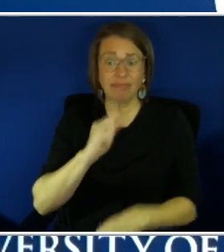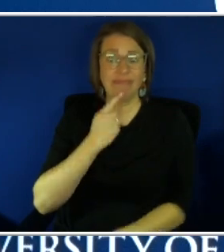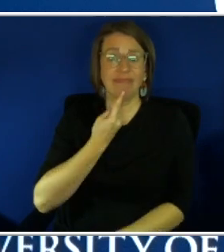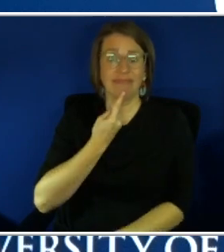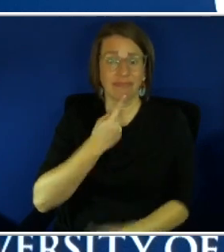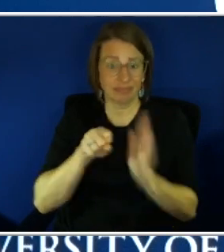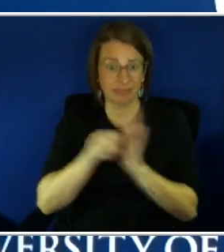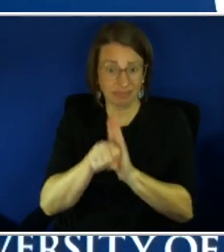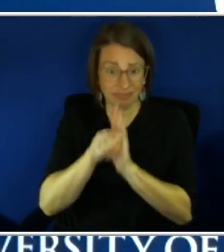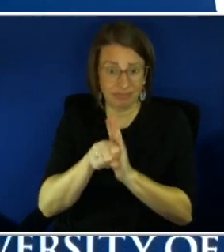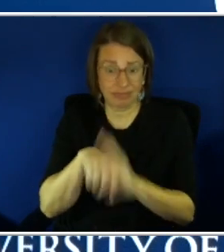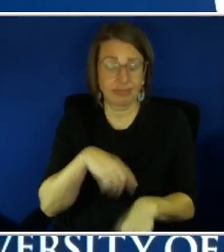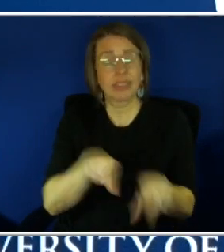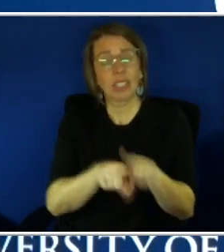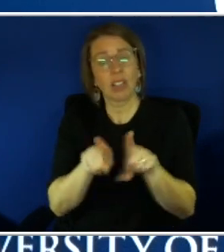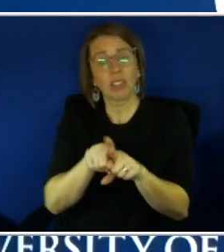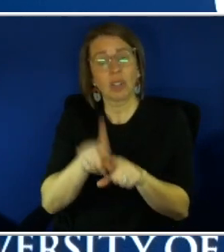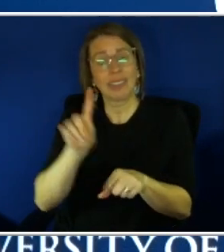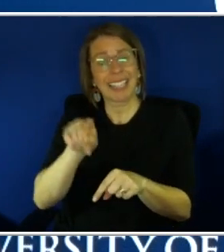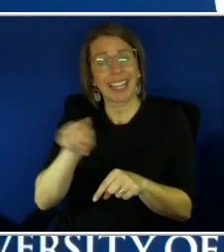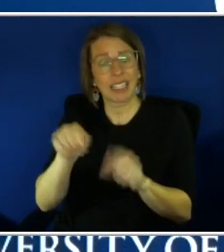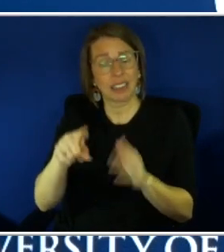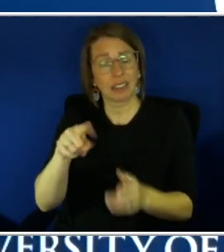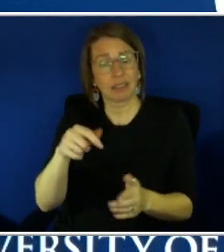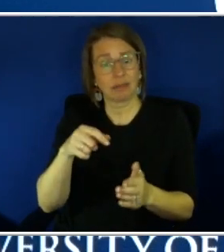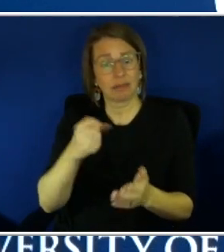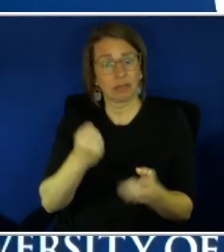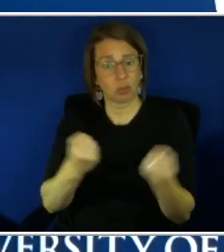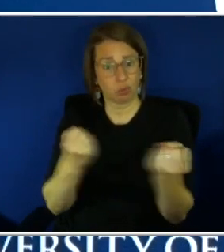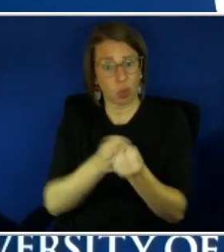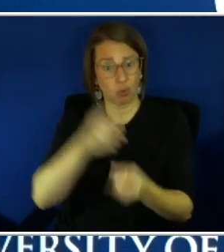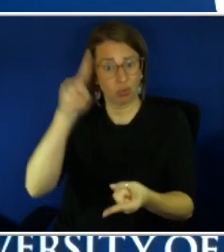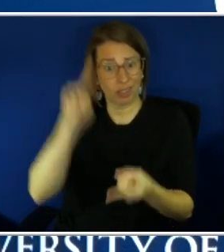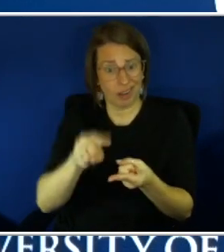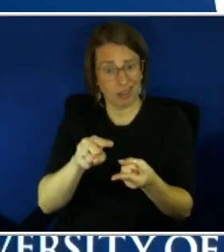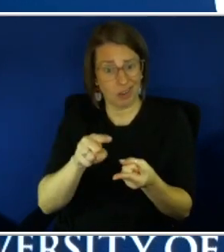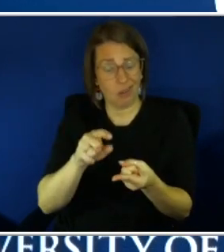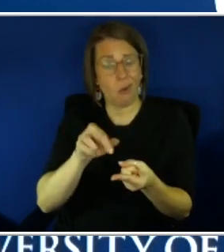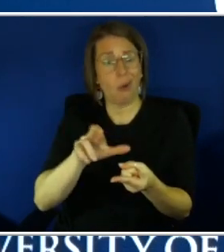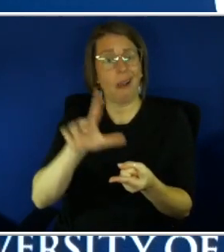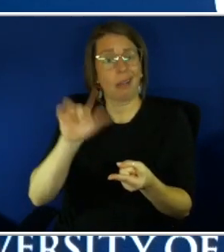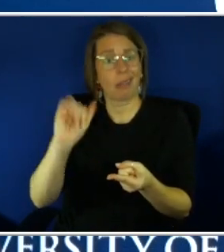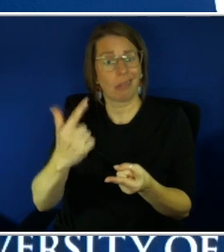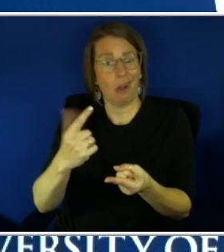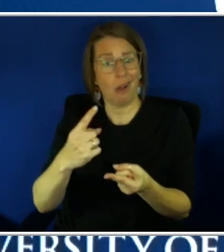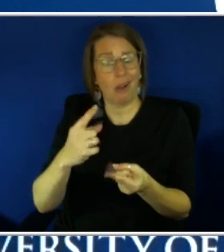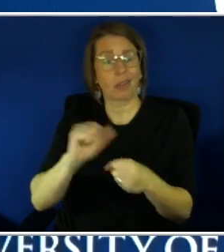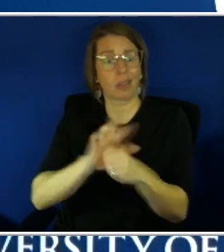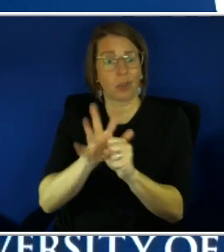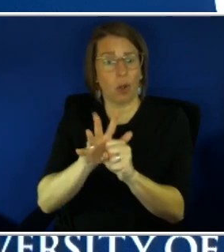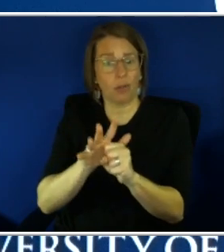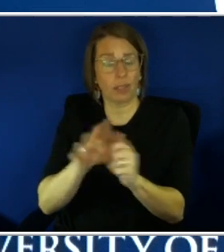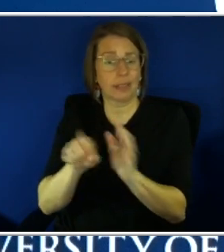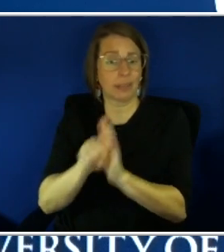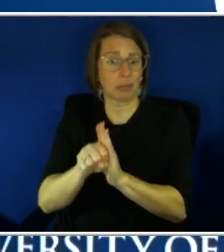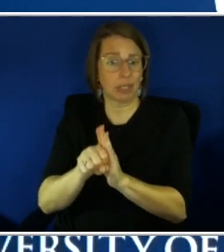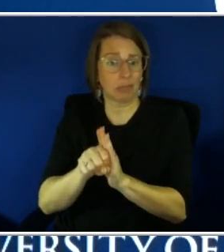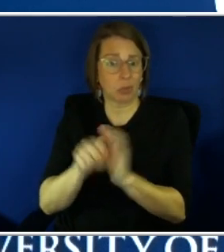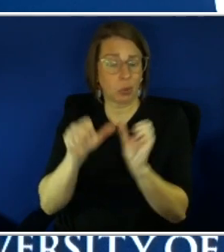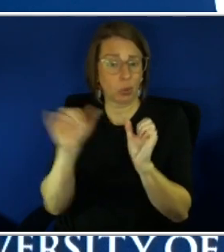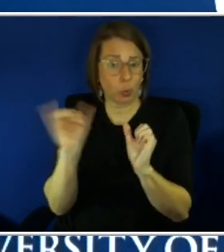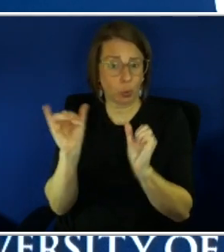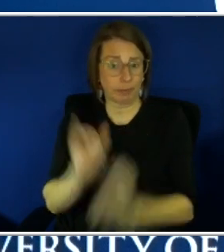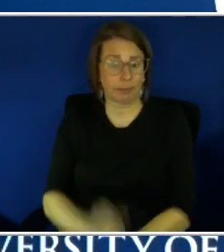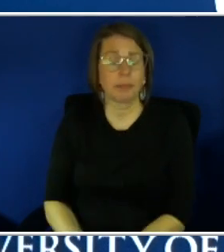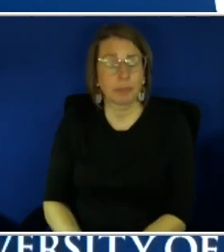course even there's data to support the reduction in the risk of long COVID symptoms as well. So we will be certainly recommending it.